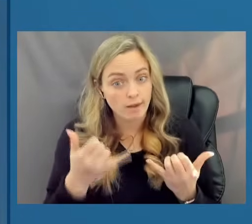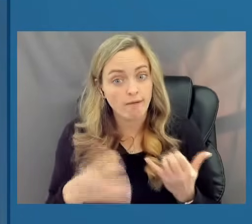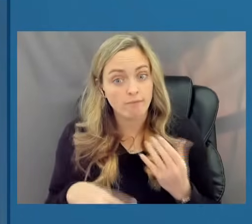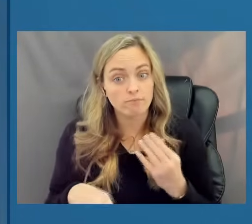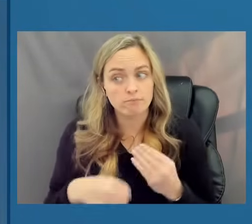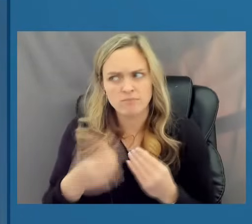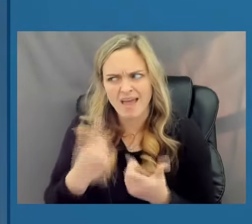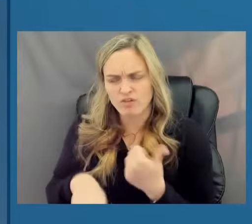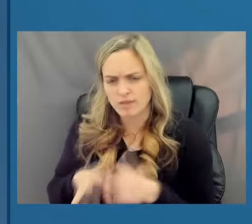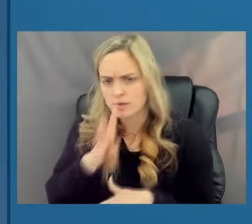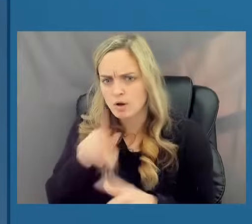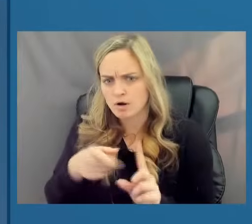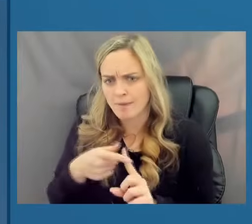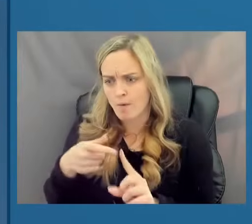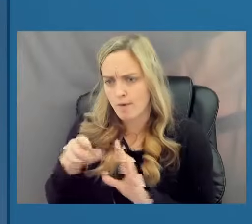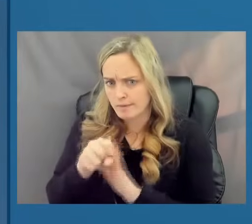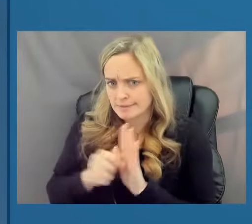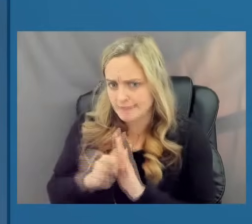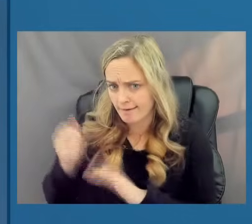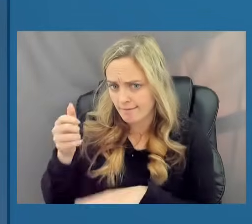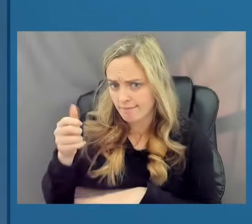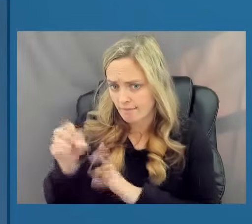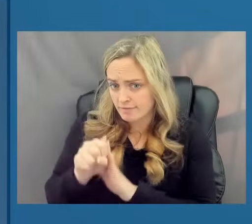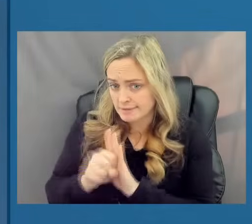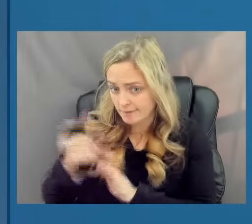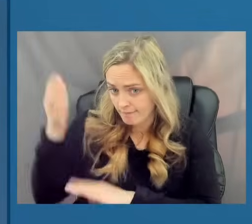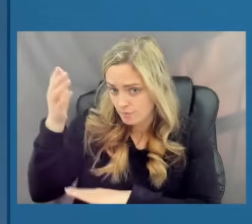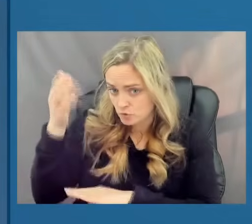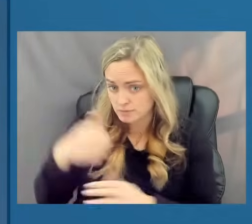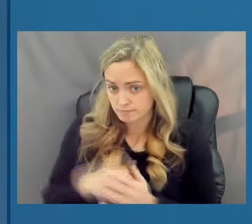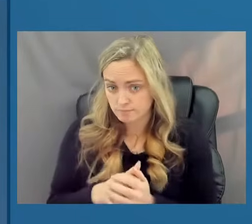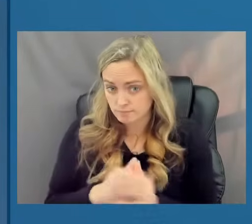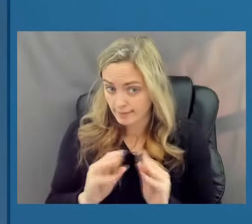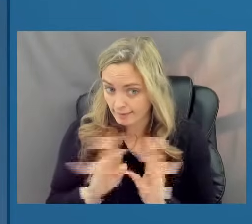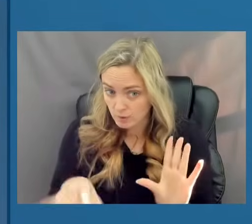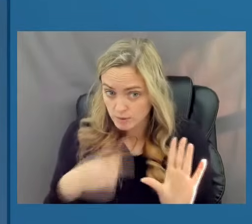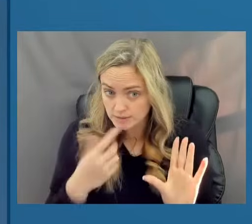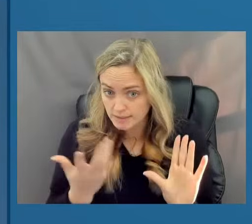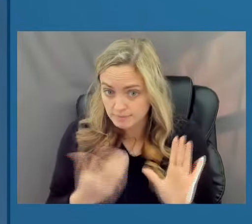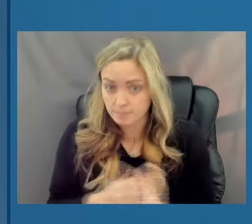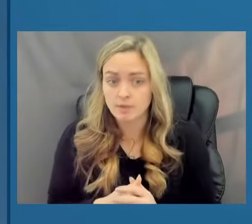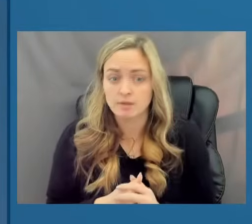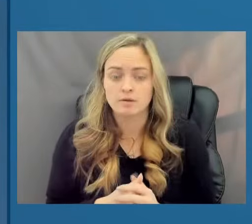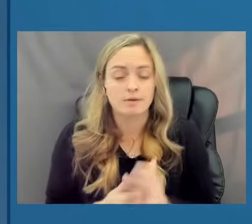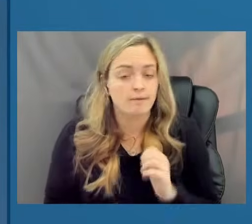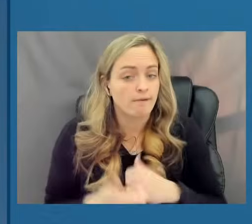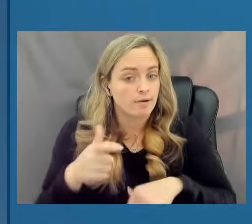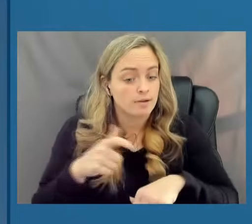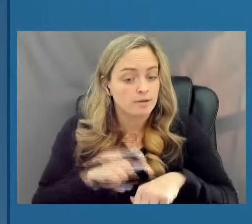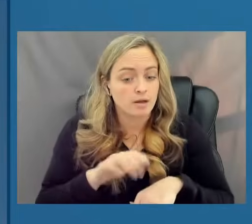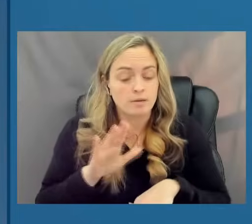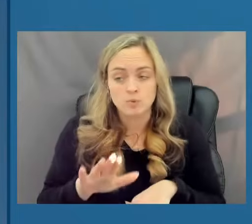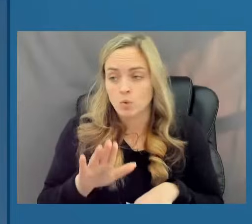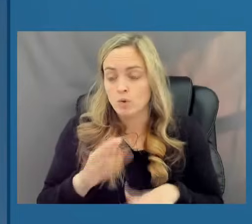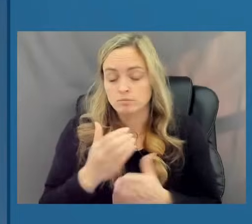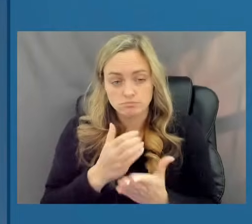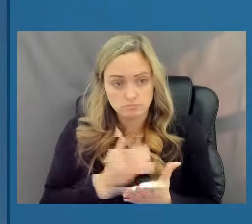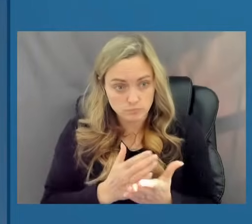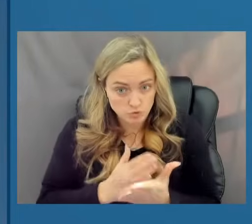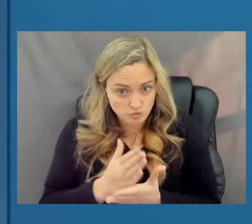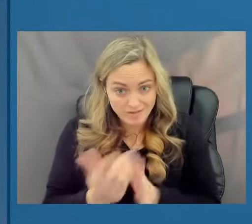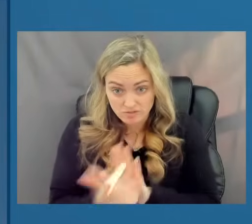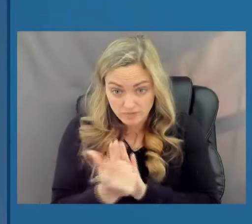of the State address just a couple weeks ago, which clearly stay. Anytime your constitutional rights are